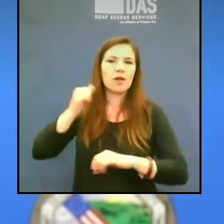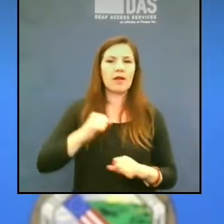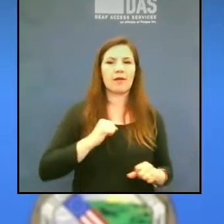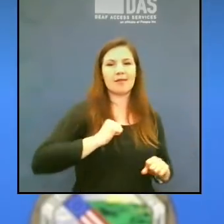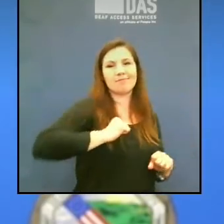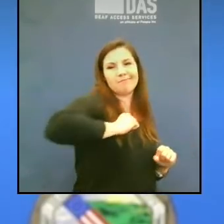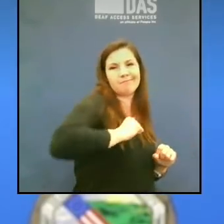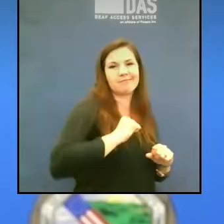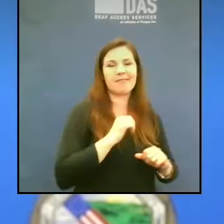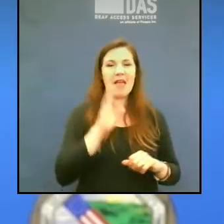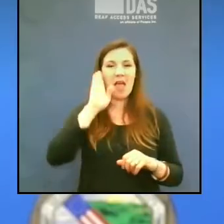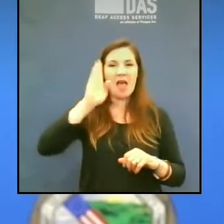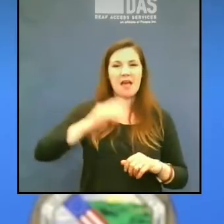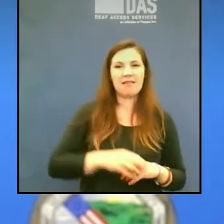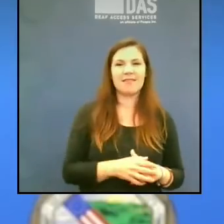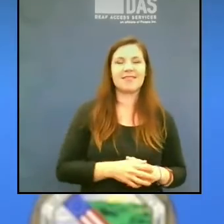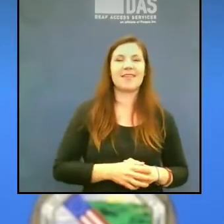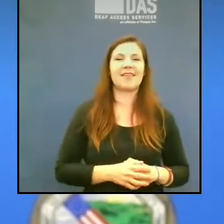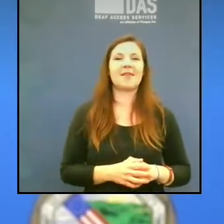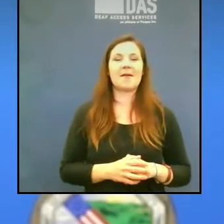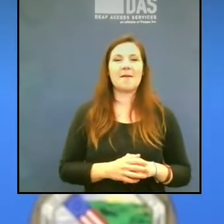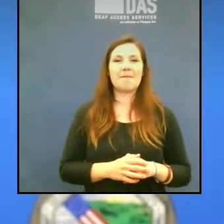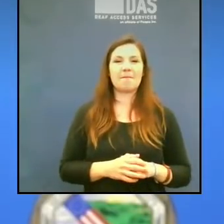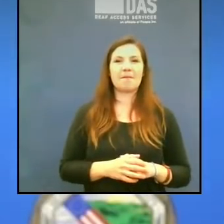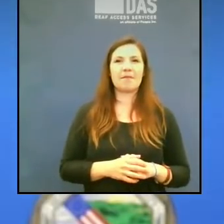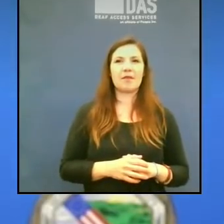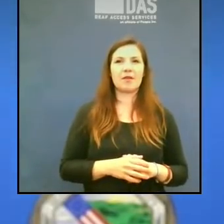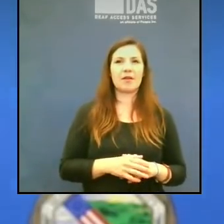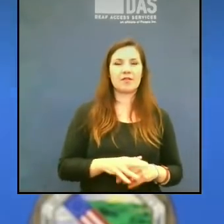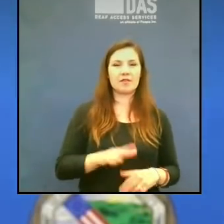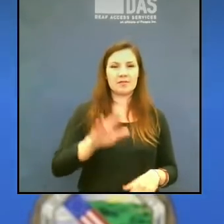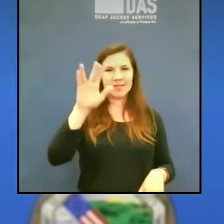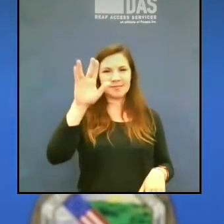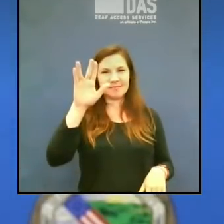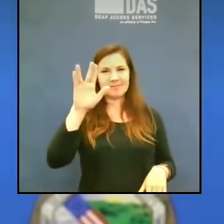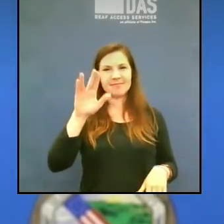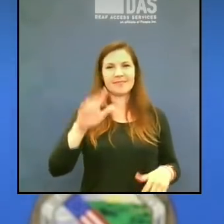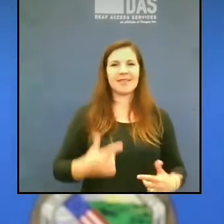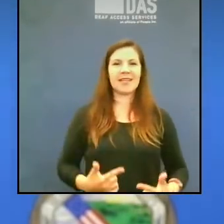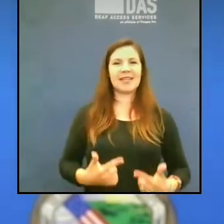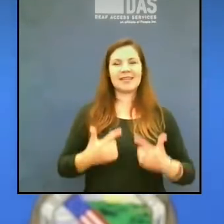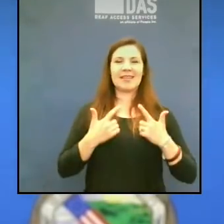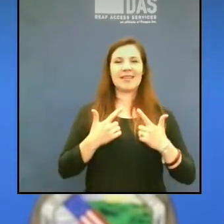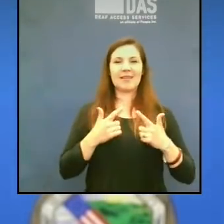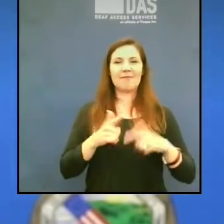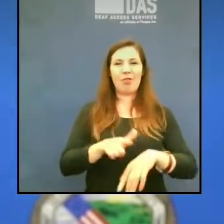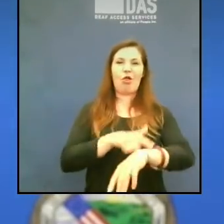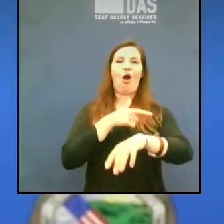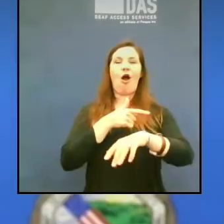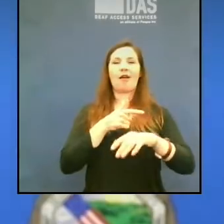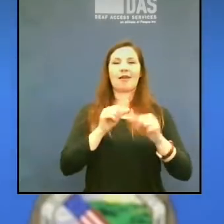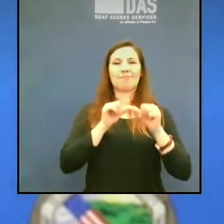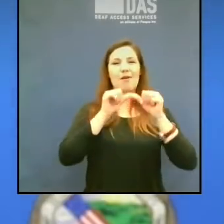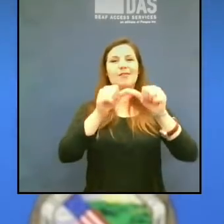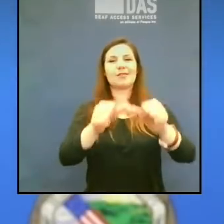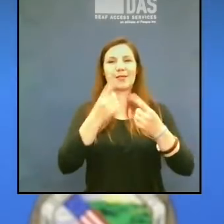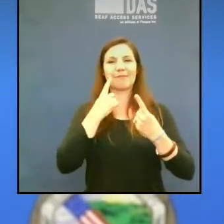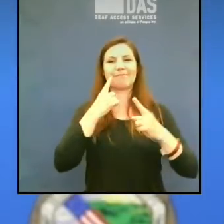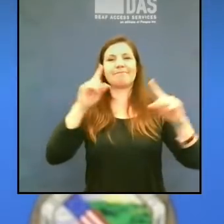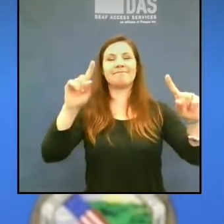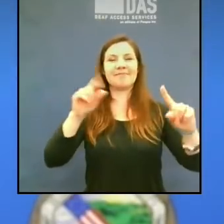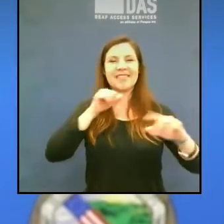elbow bump, or the Spock, live long and prosper. I think that might be the way to do it from now on,